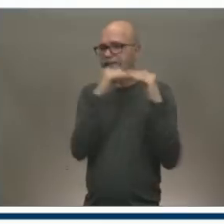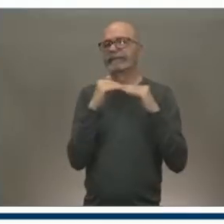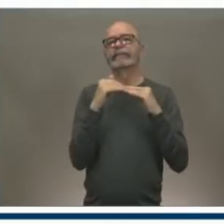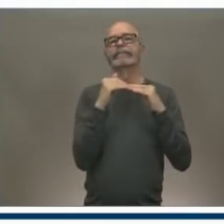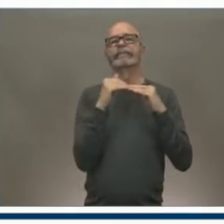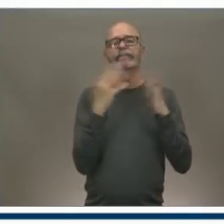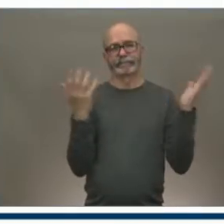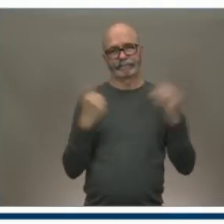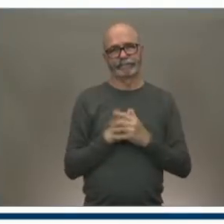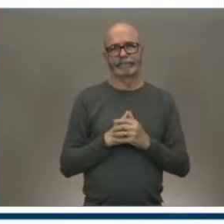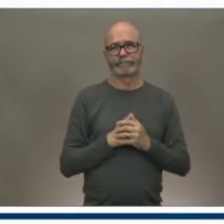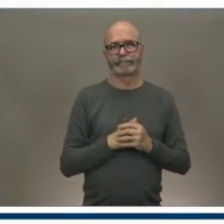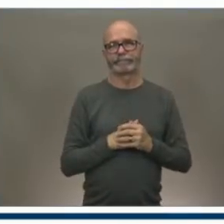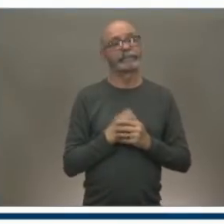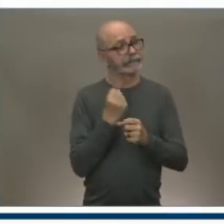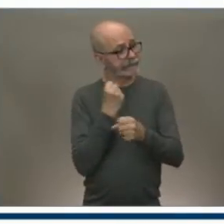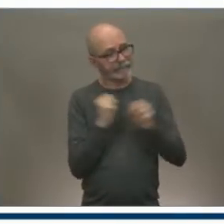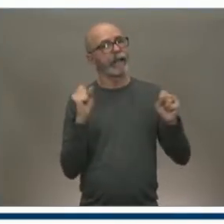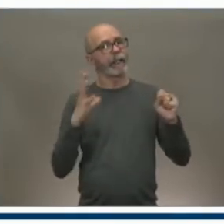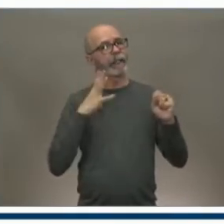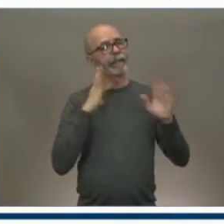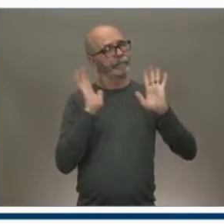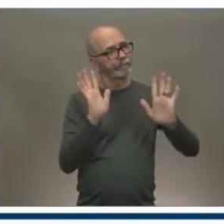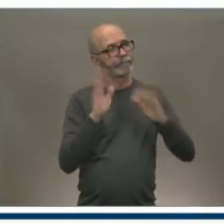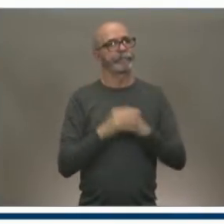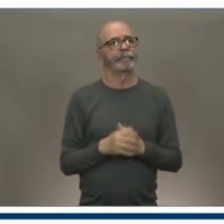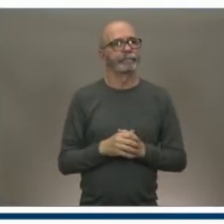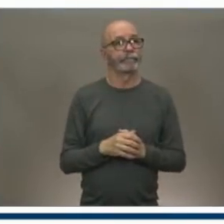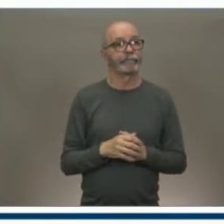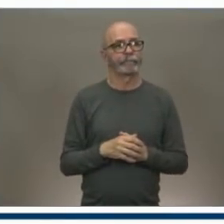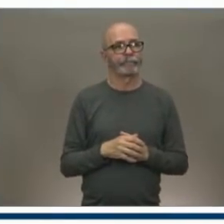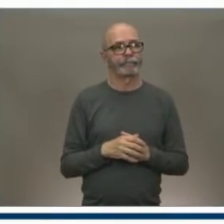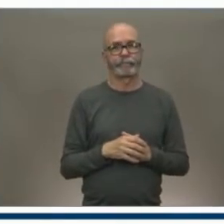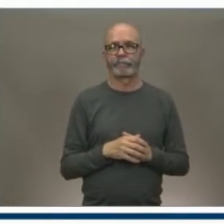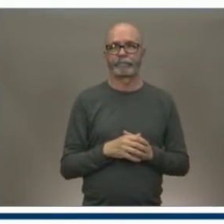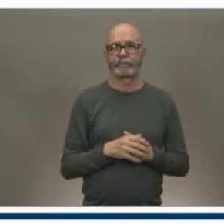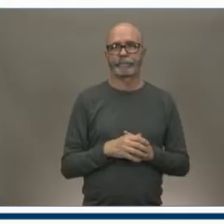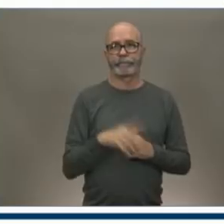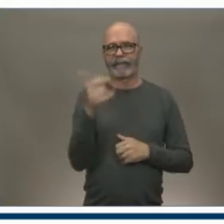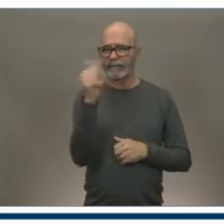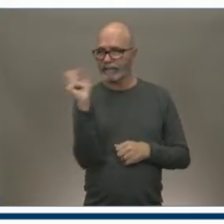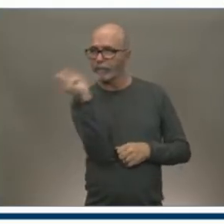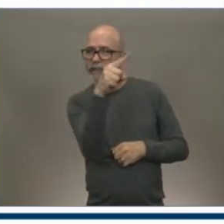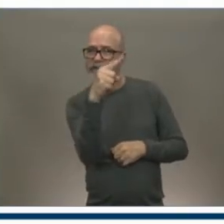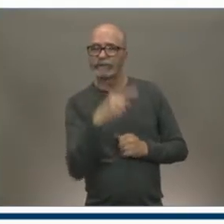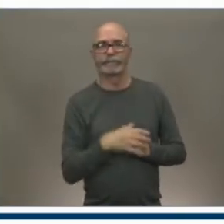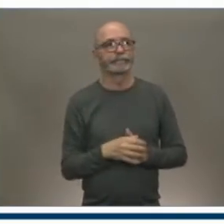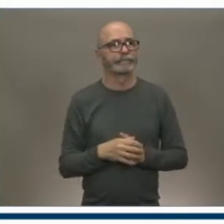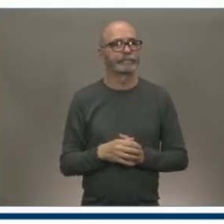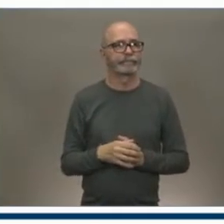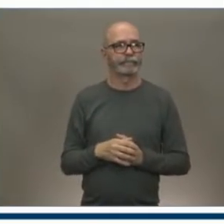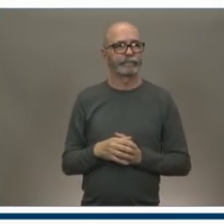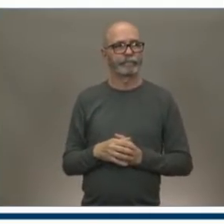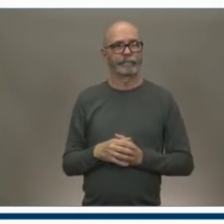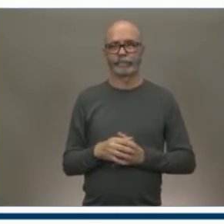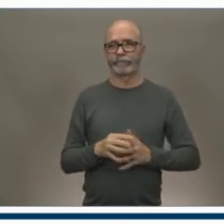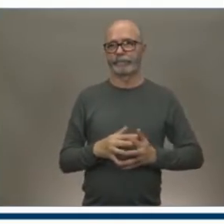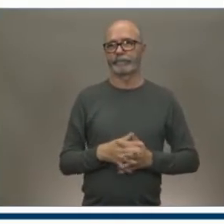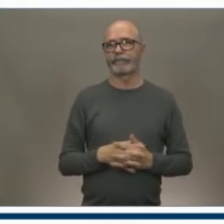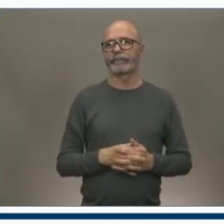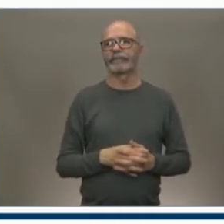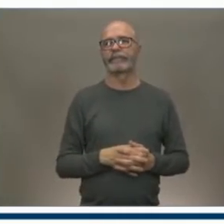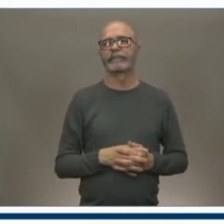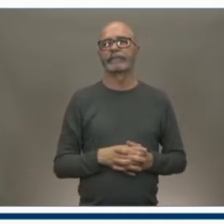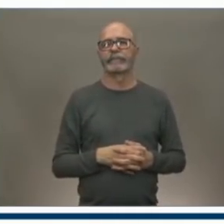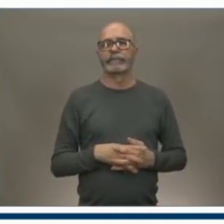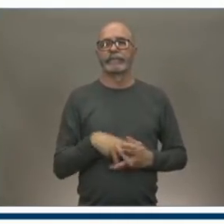safety. Go ahead with your follow-up, Danielle. And I also wanted to ask a little bit about the status of the Atlantic bubble. I know that